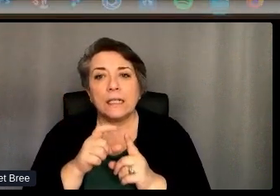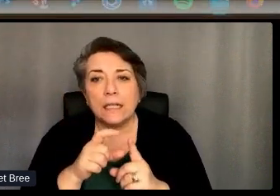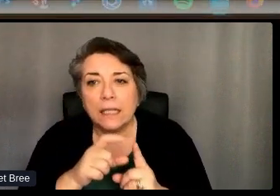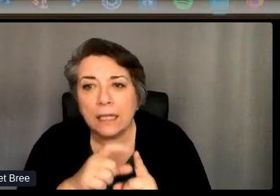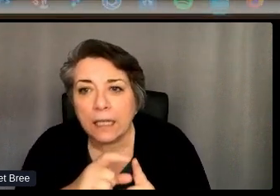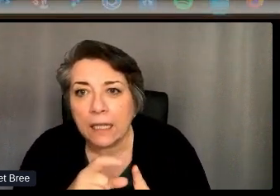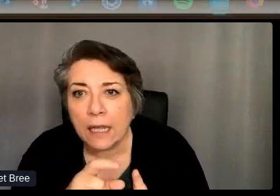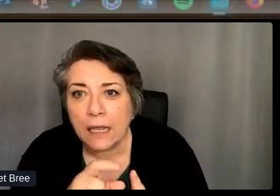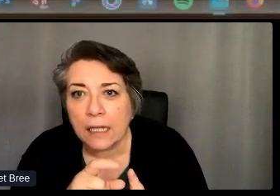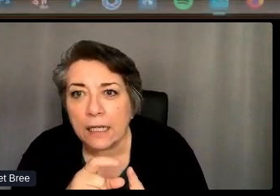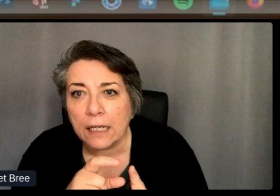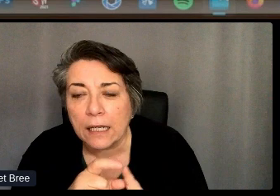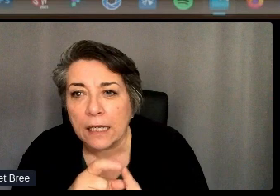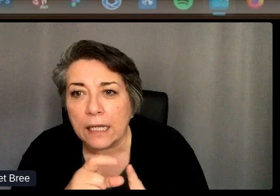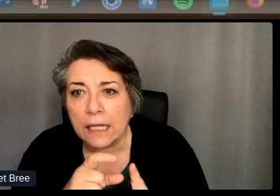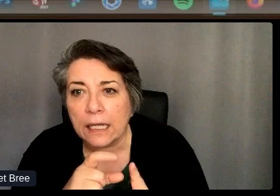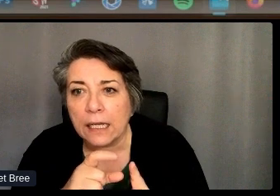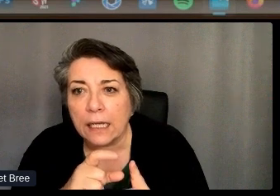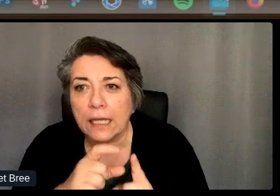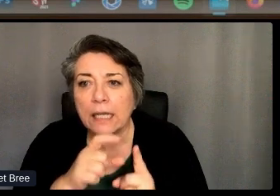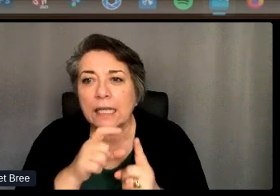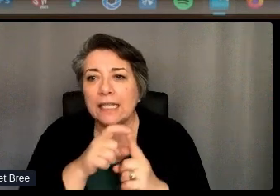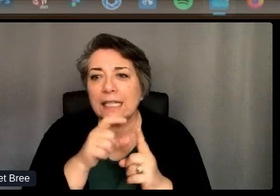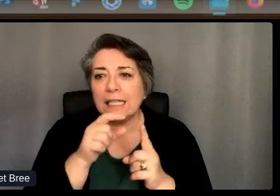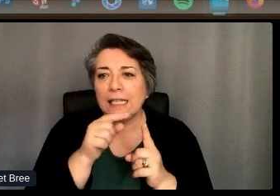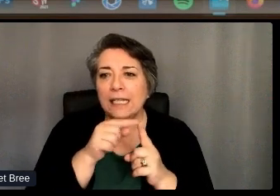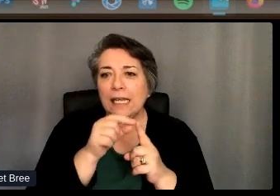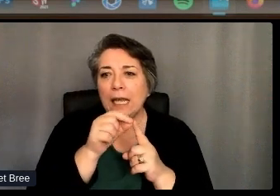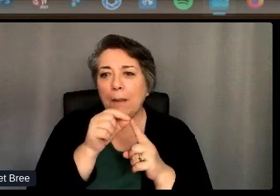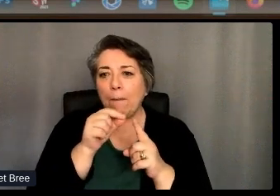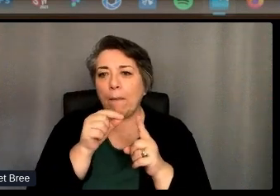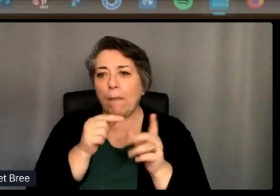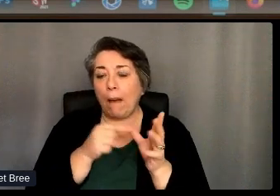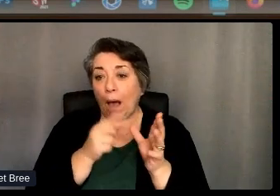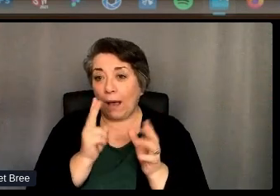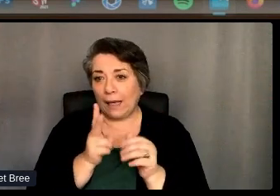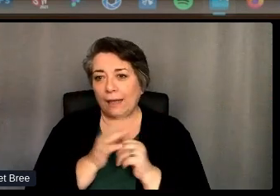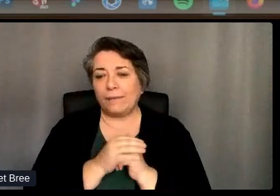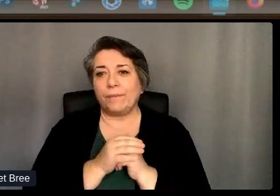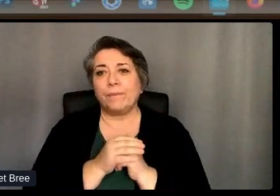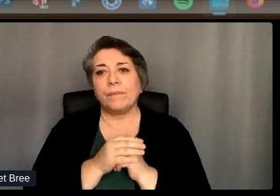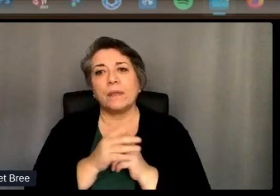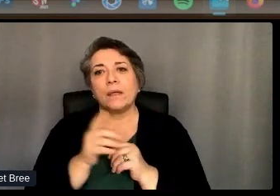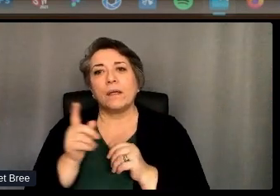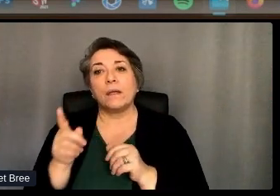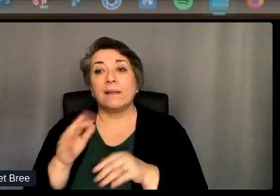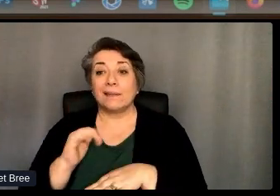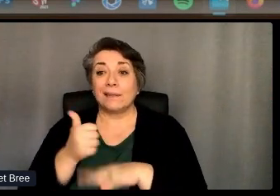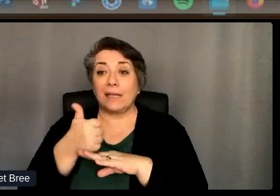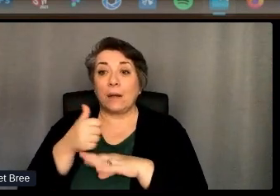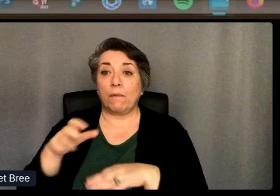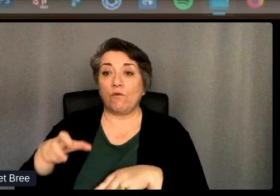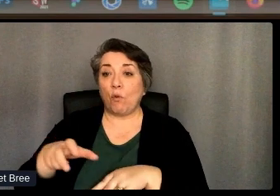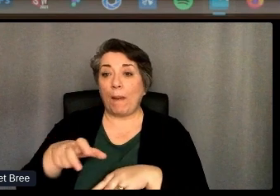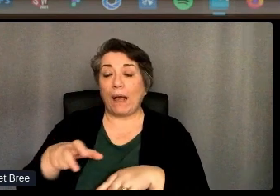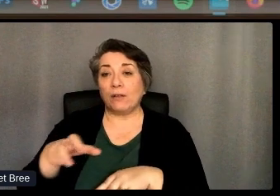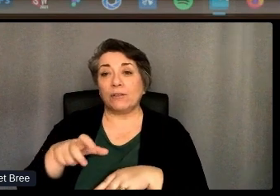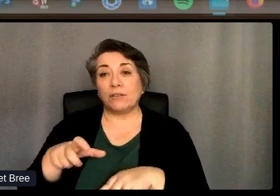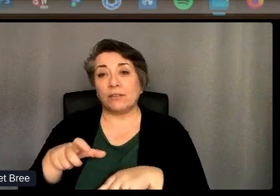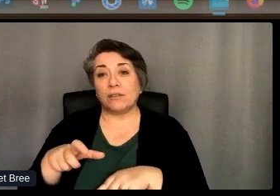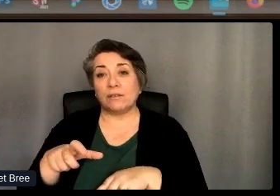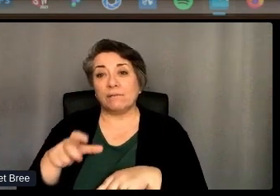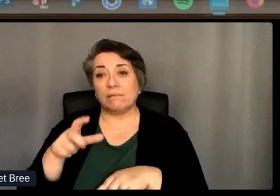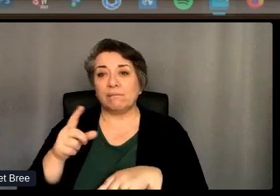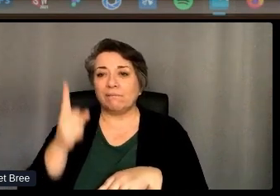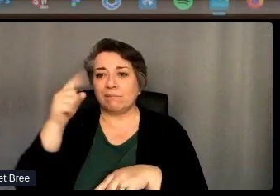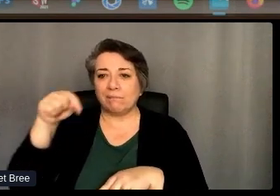this instance, you can actually see that the D-pad has been set to act as a mouse because you can see all the kind of directions here set